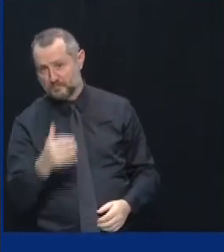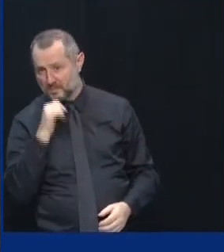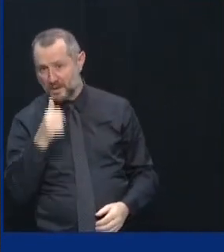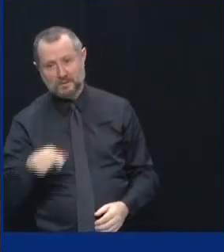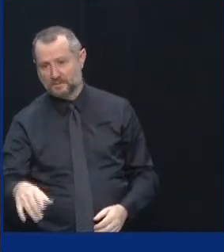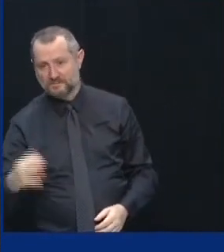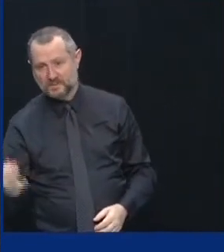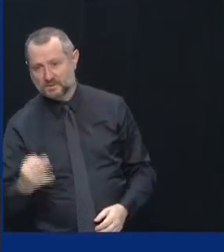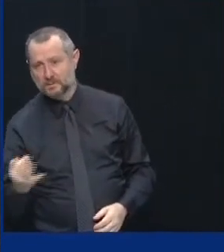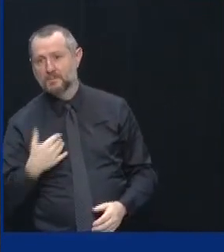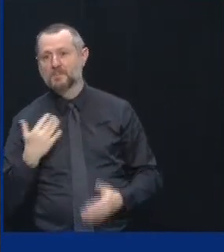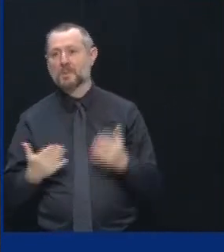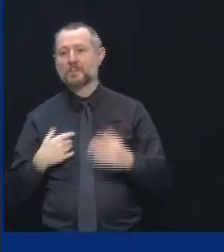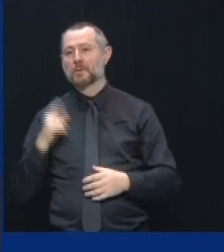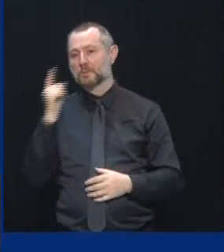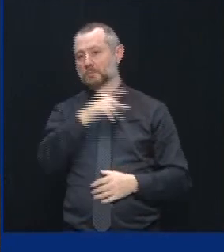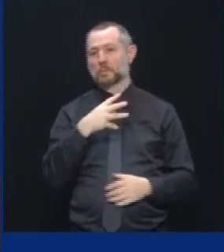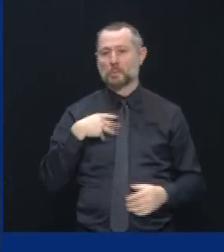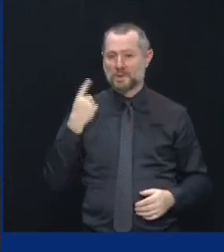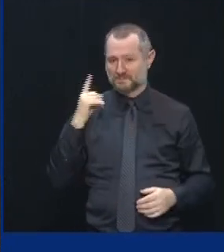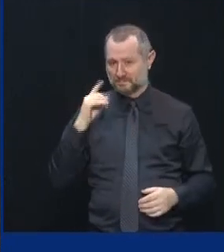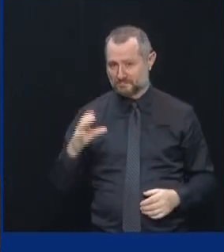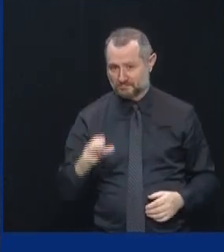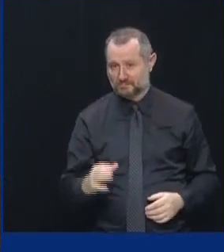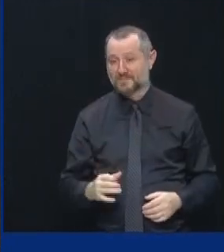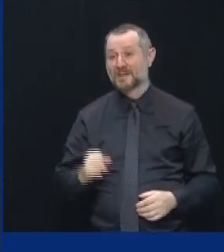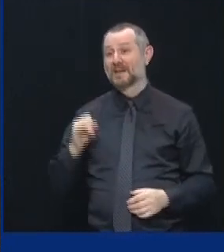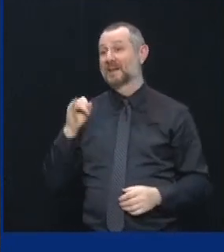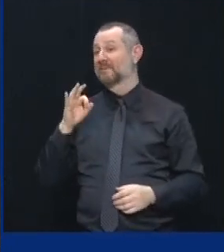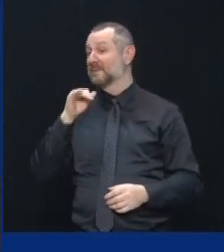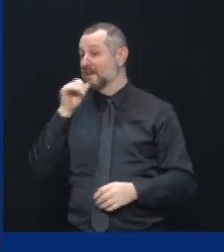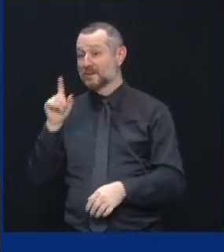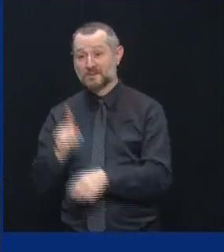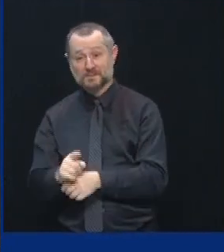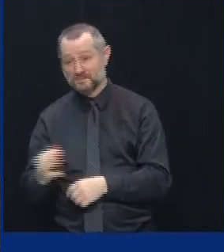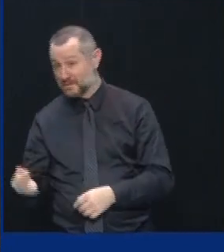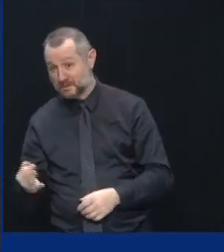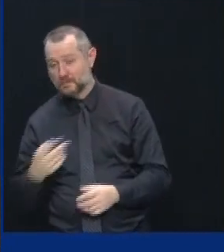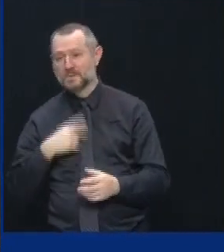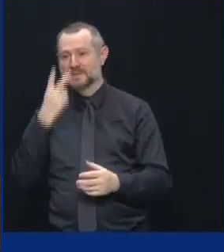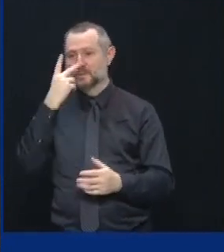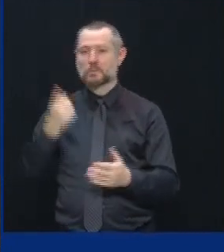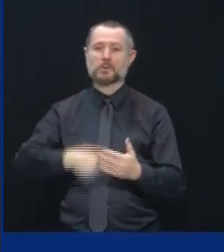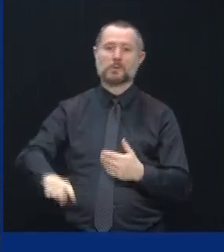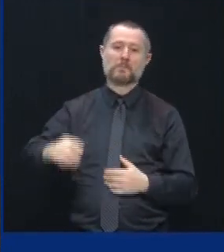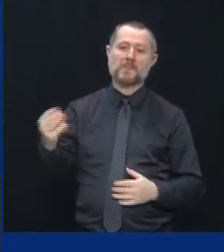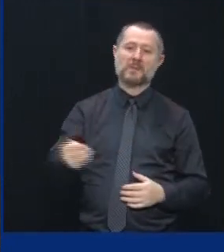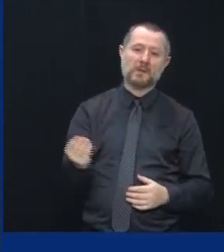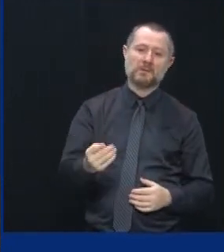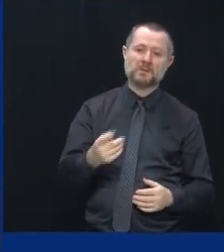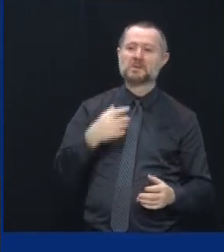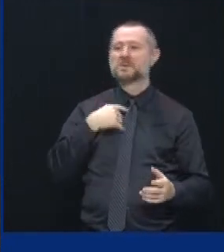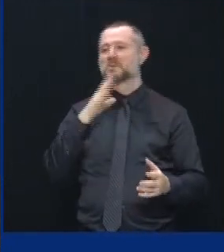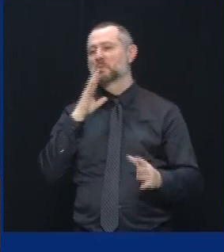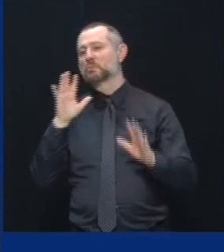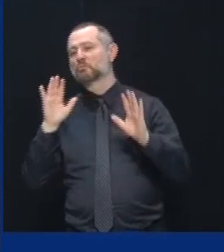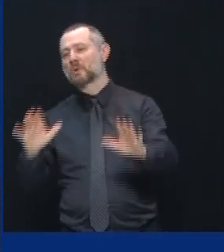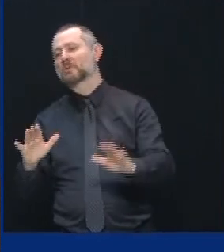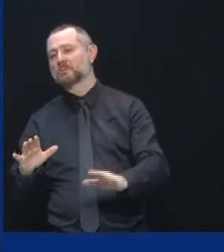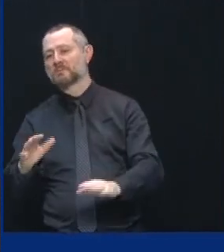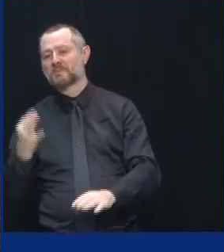Washington. If I'm not here Friday, then I will see you next Monday, talk to you next Monday, and have a very good